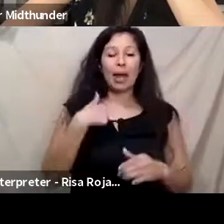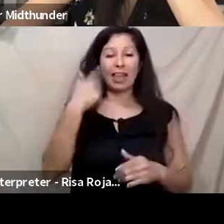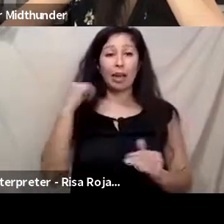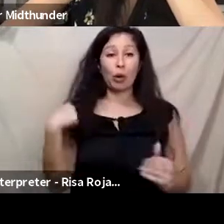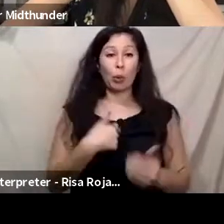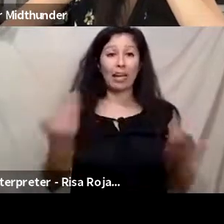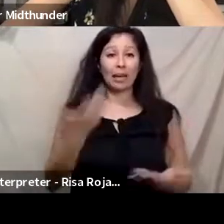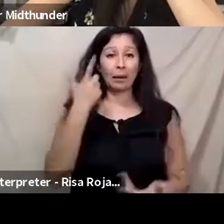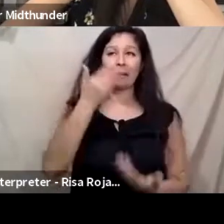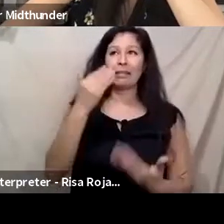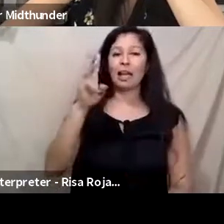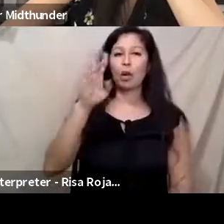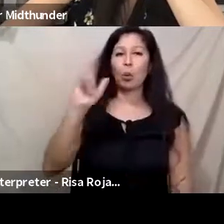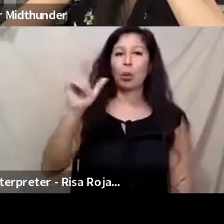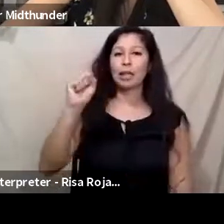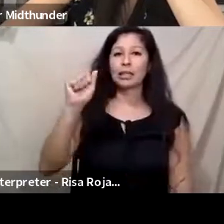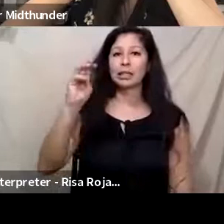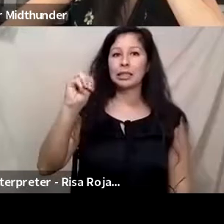of Will Sampson.